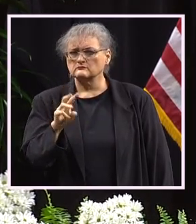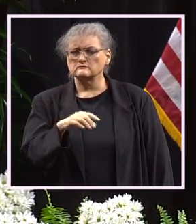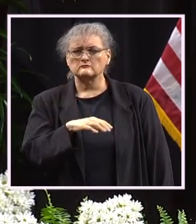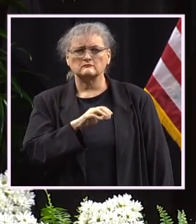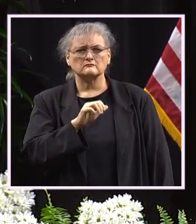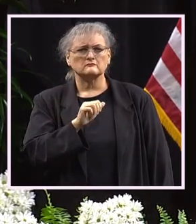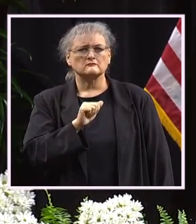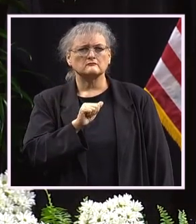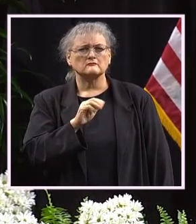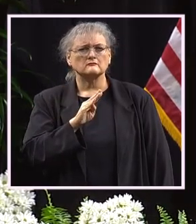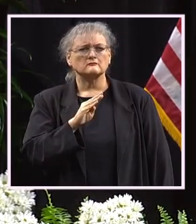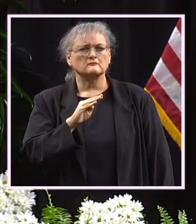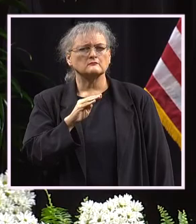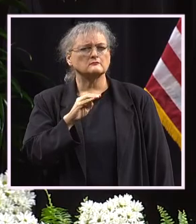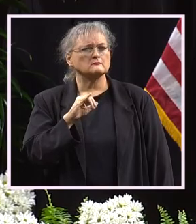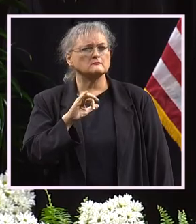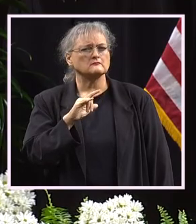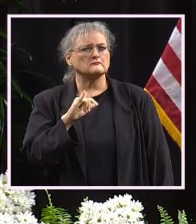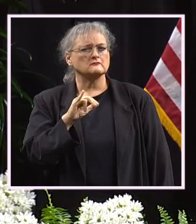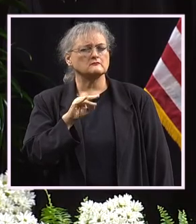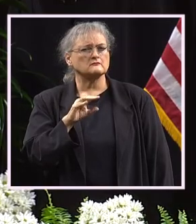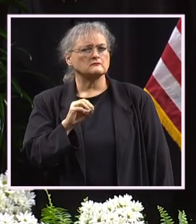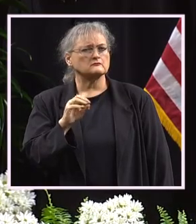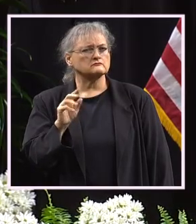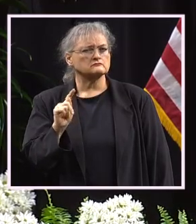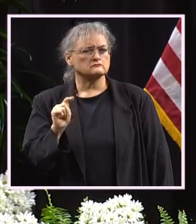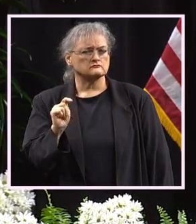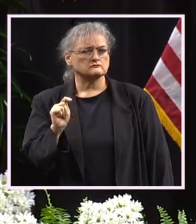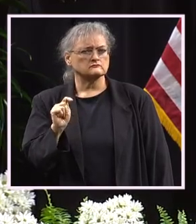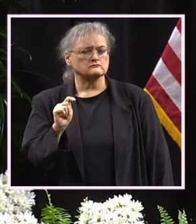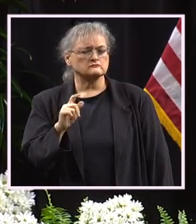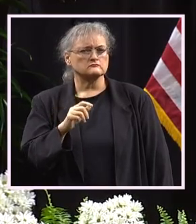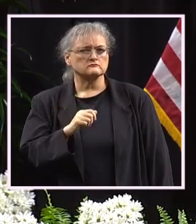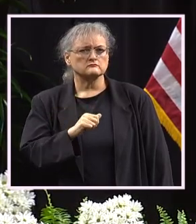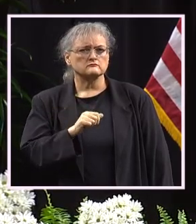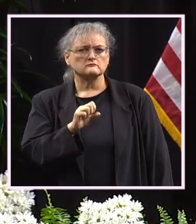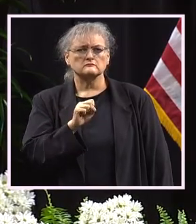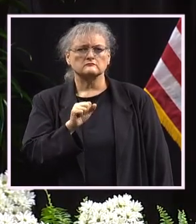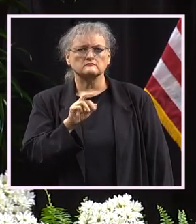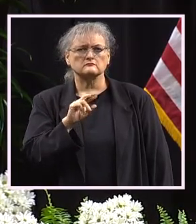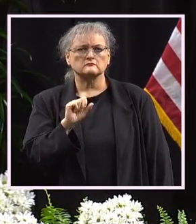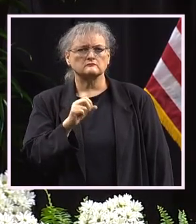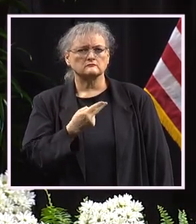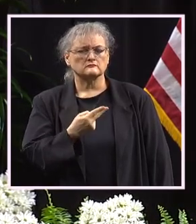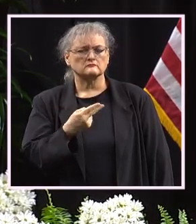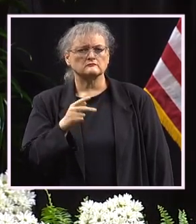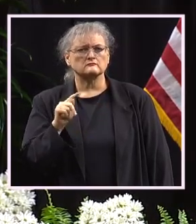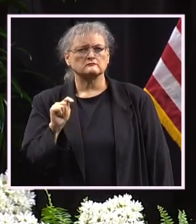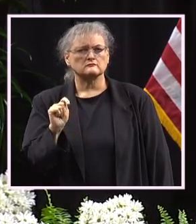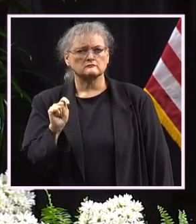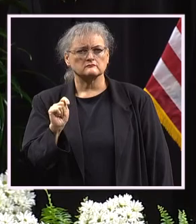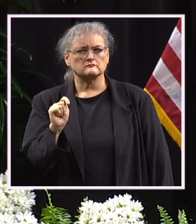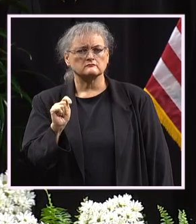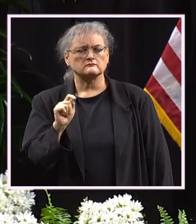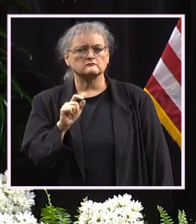Abelino Torres Pina, Master of Accountancy. Sarah K. Torres, cum